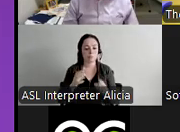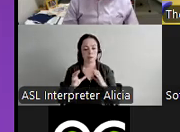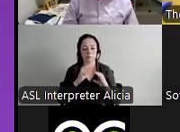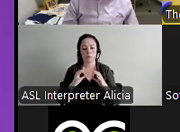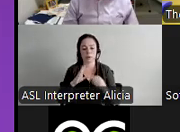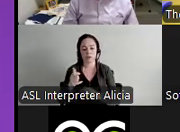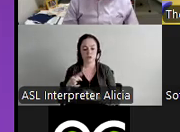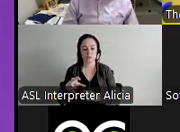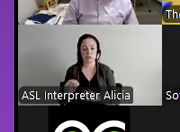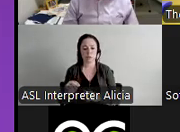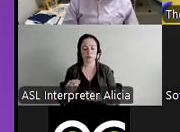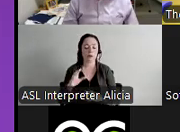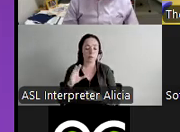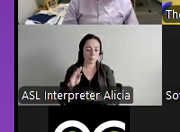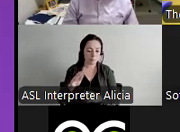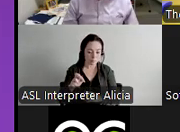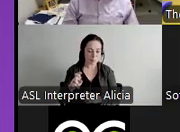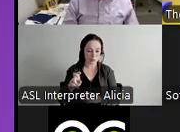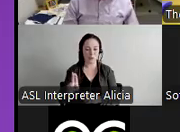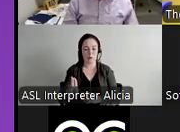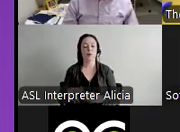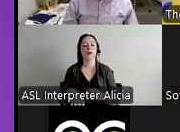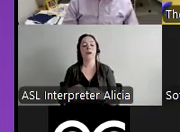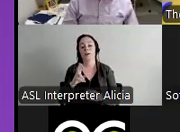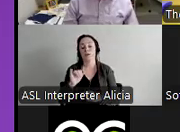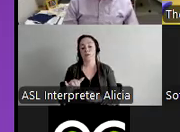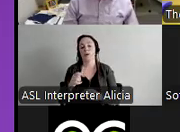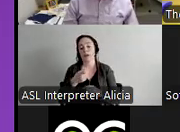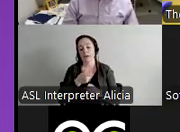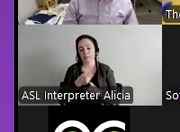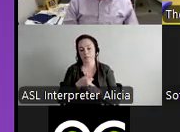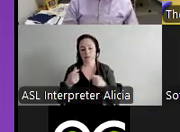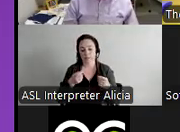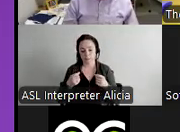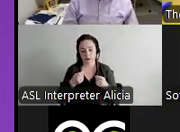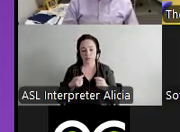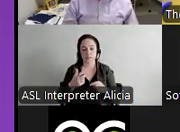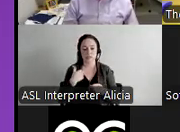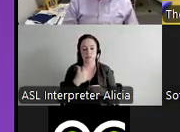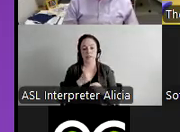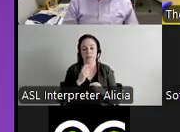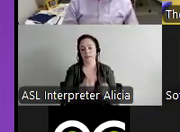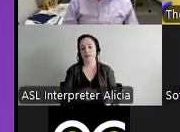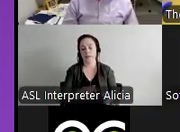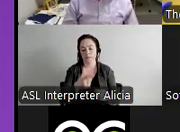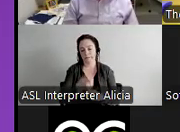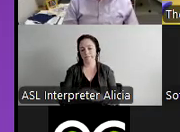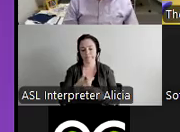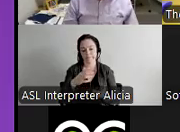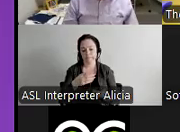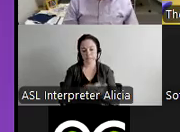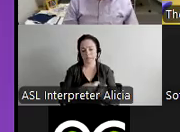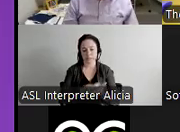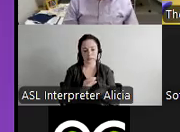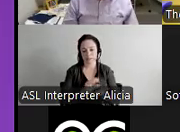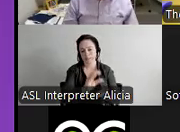in which local photographers were given a stipend to photograph local festivals and events, which